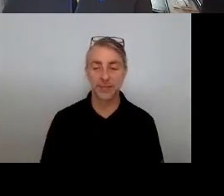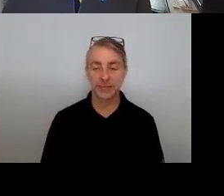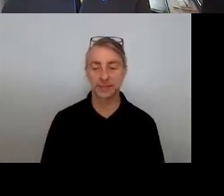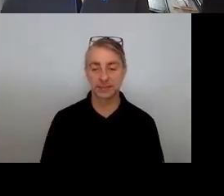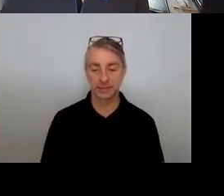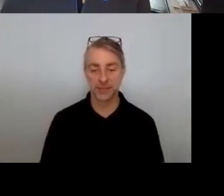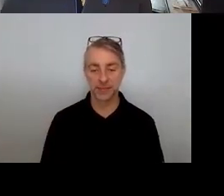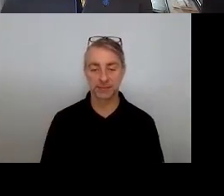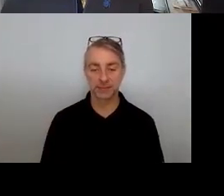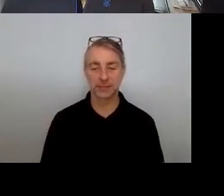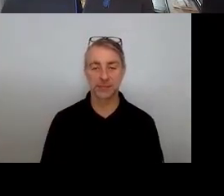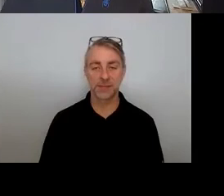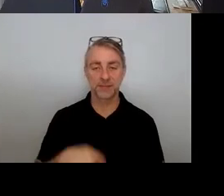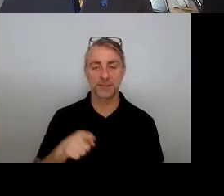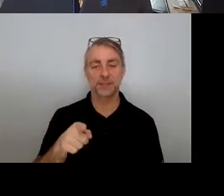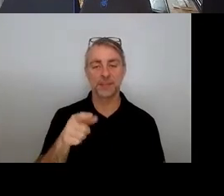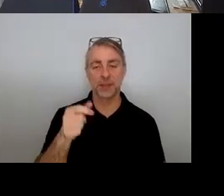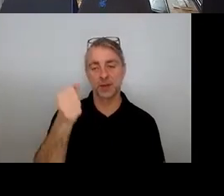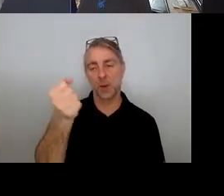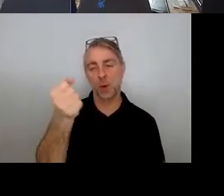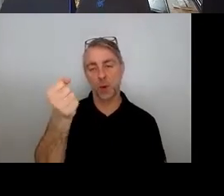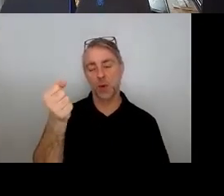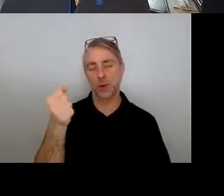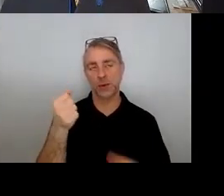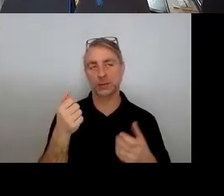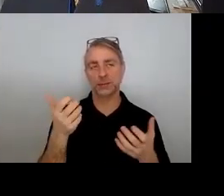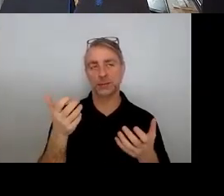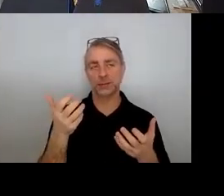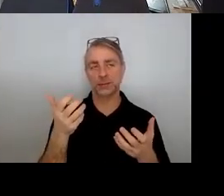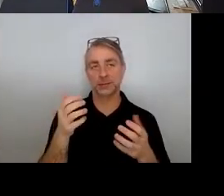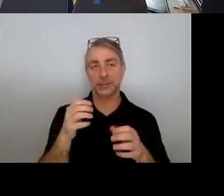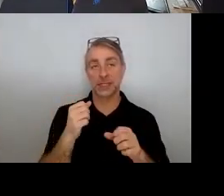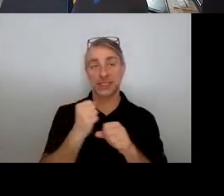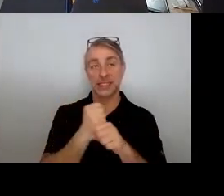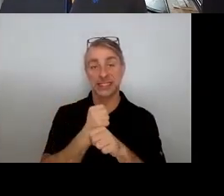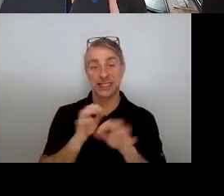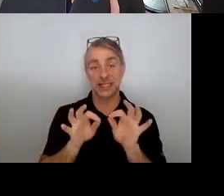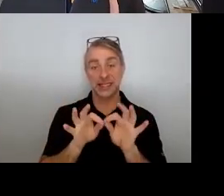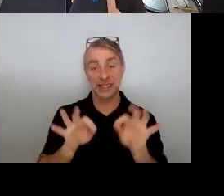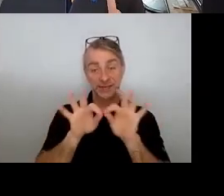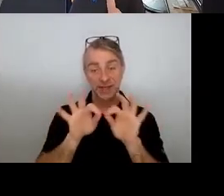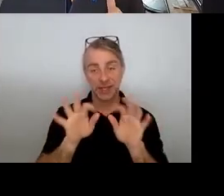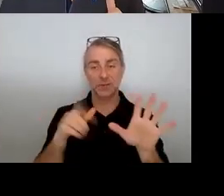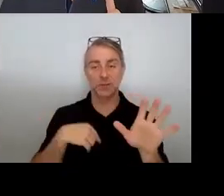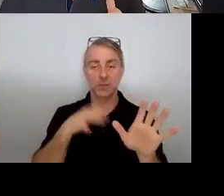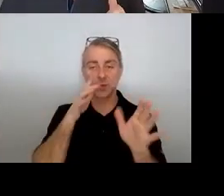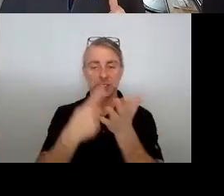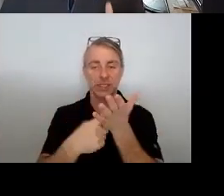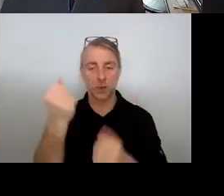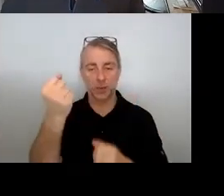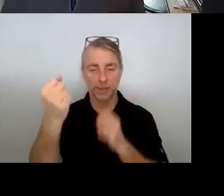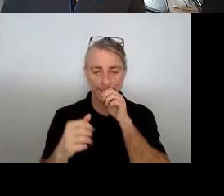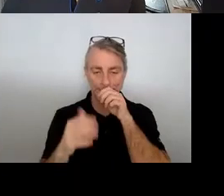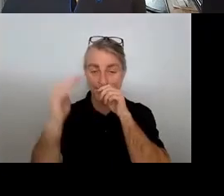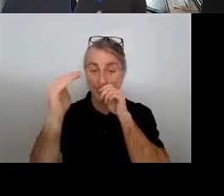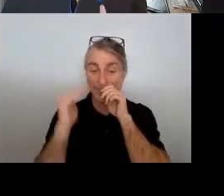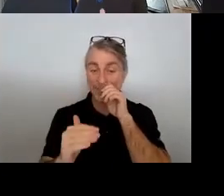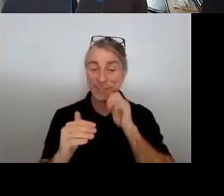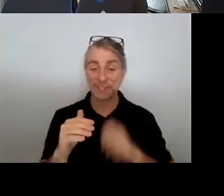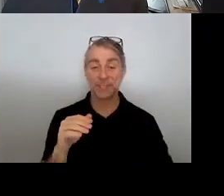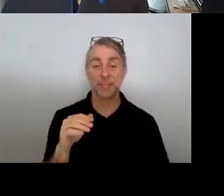We'll come back to whether or not that's statistically significant or not. But first, I wanna just quickly